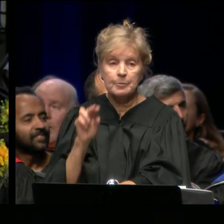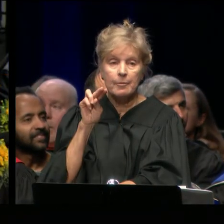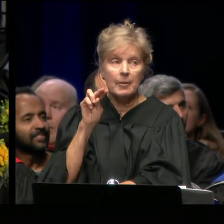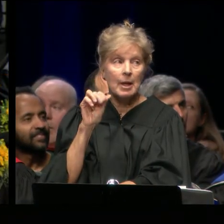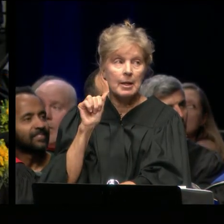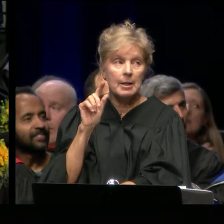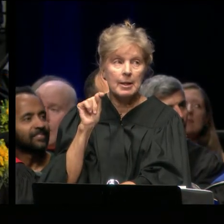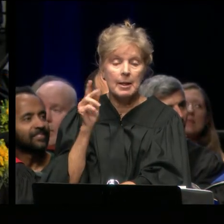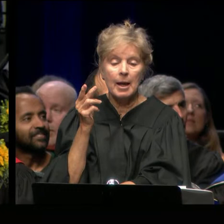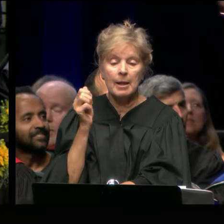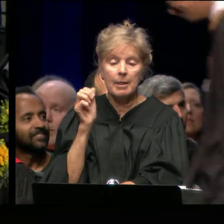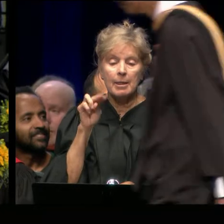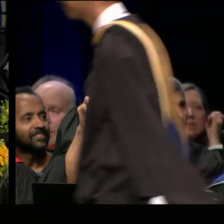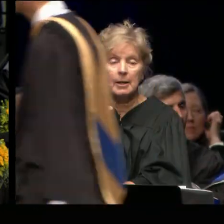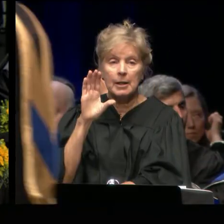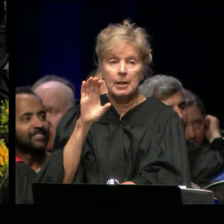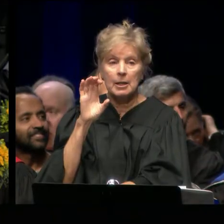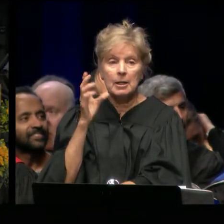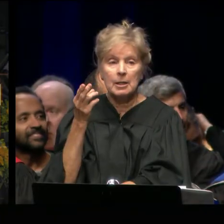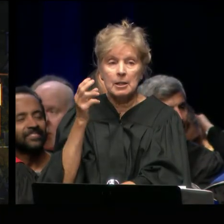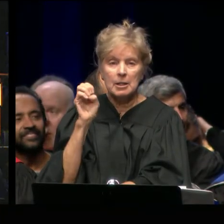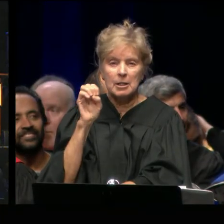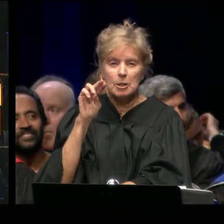Nathan Cheng.